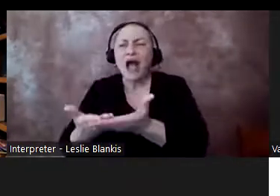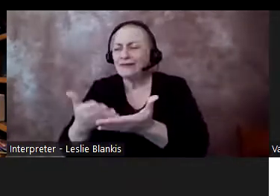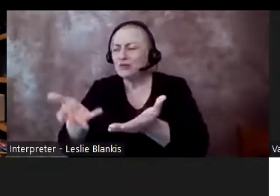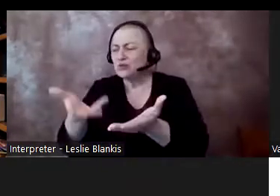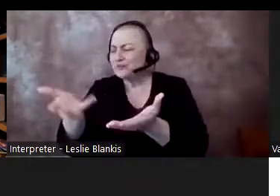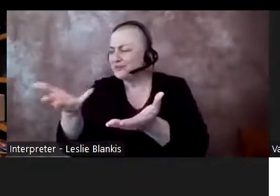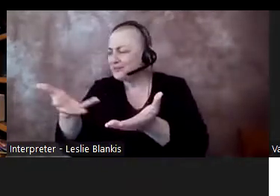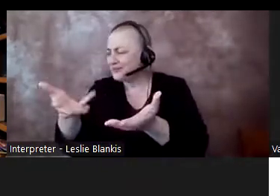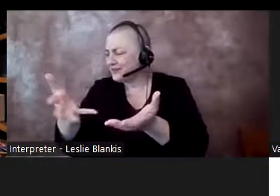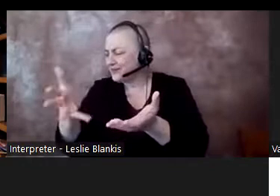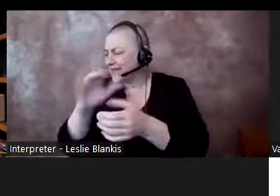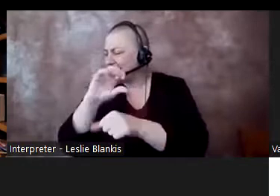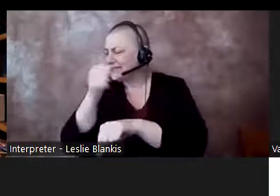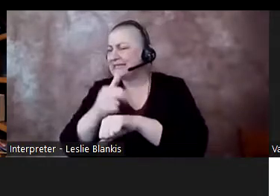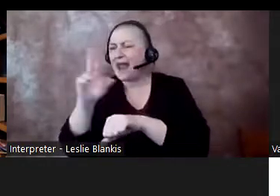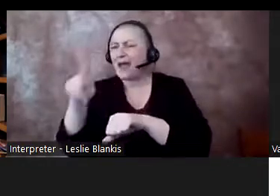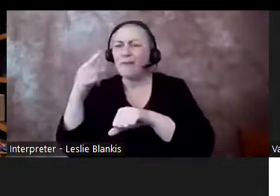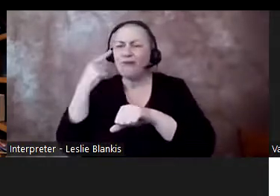the